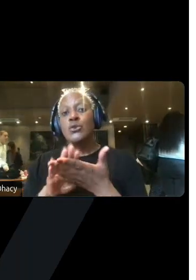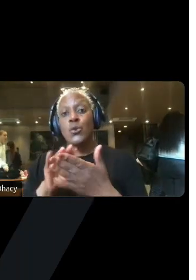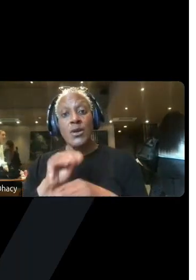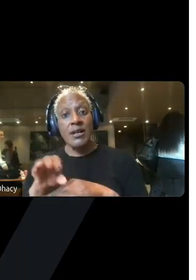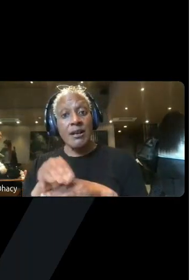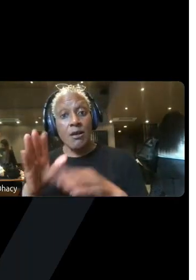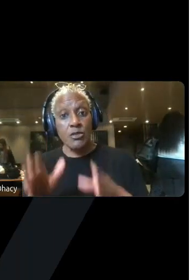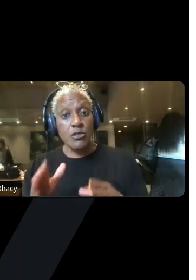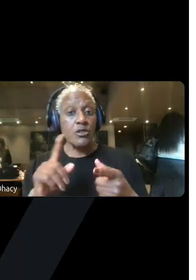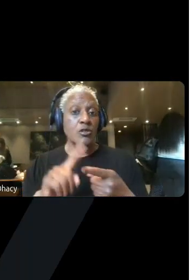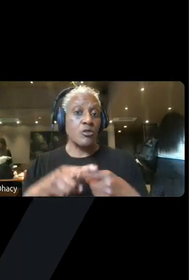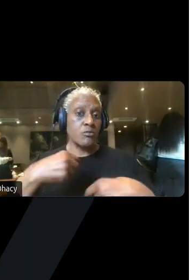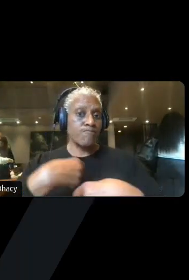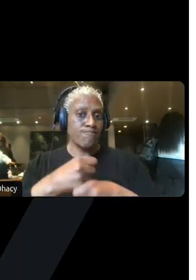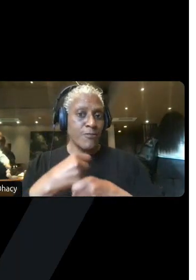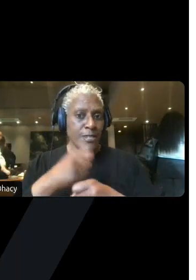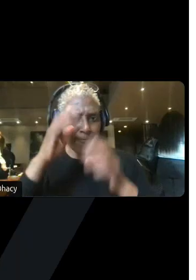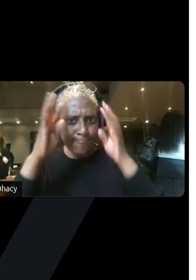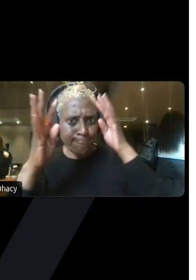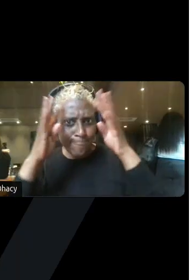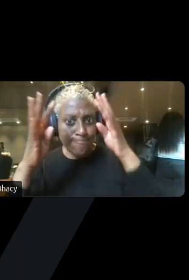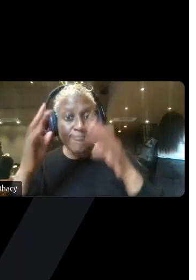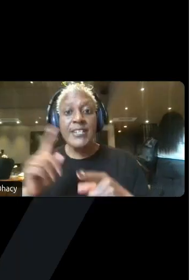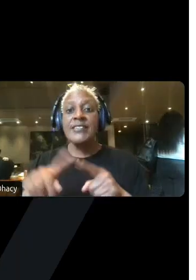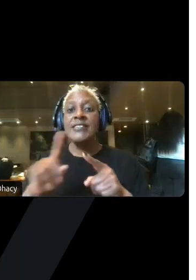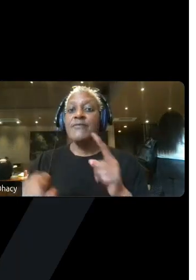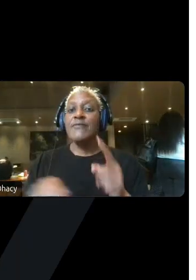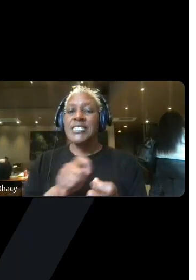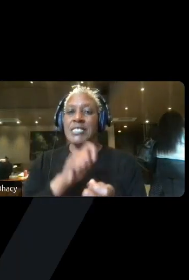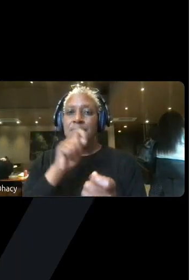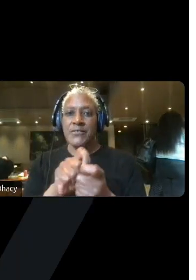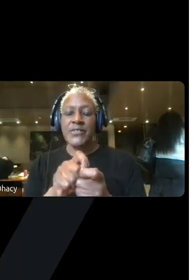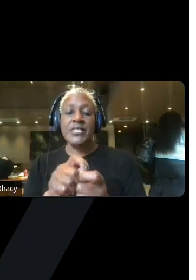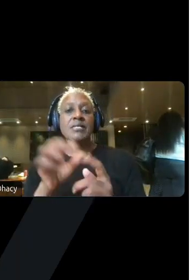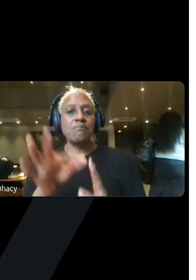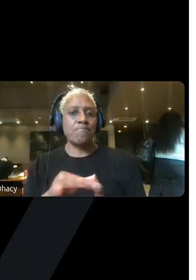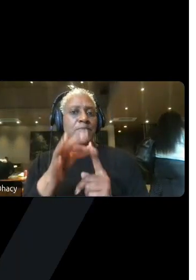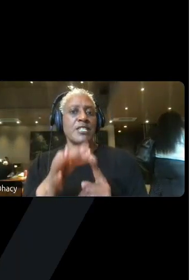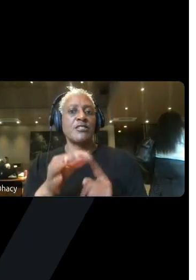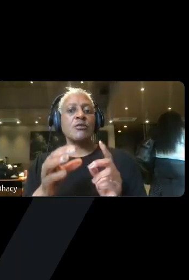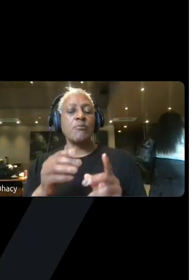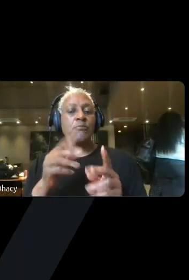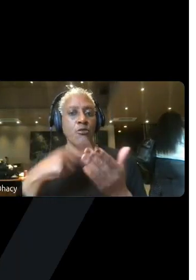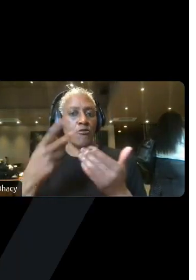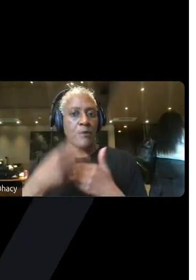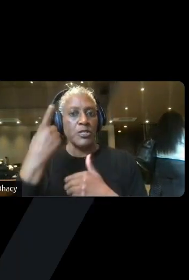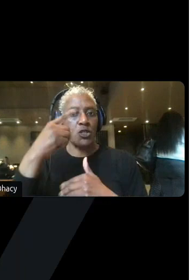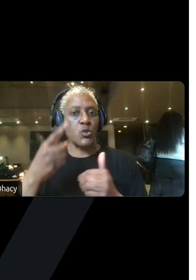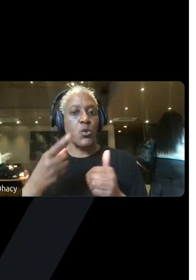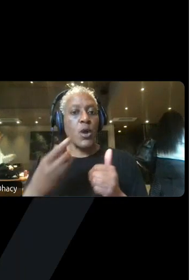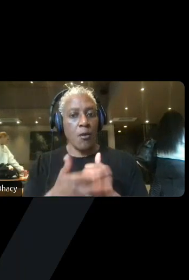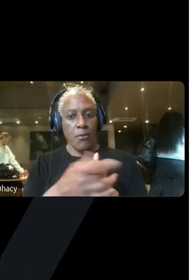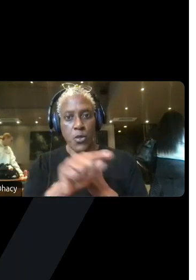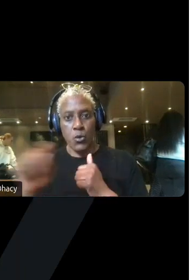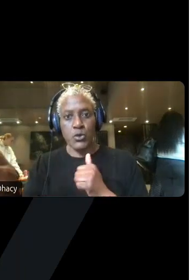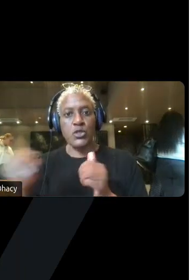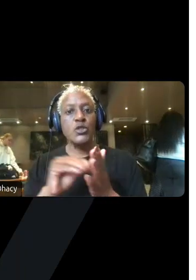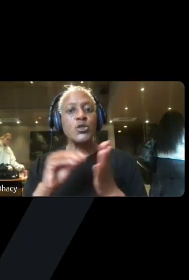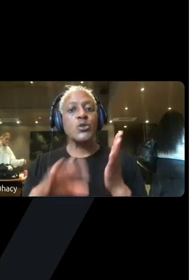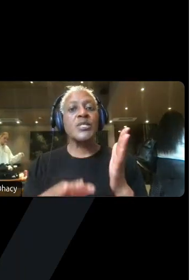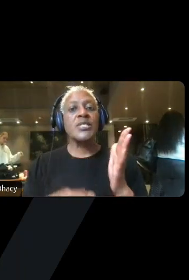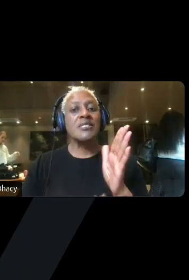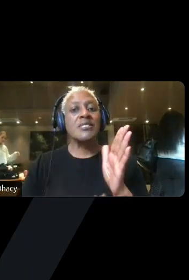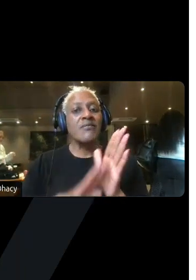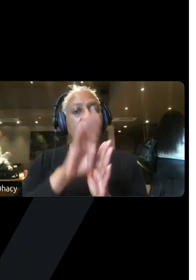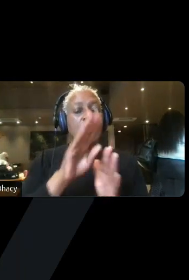individualized instruction that promotes learning and development of students' skills in reading, writing, and math while teaching all